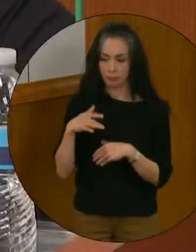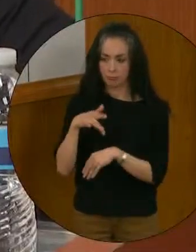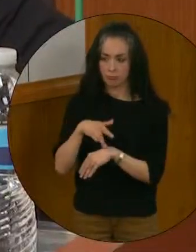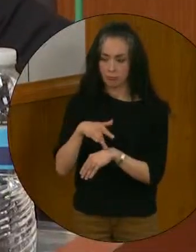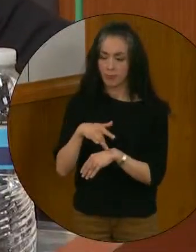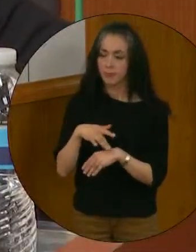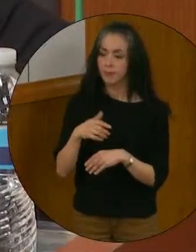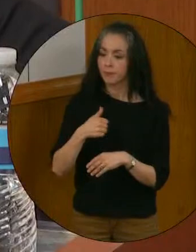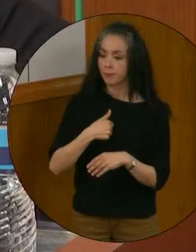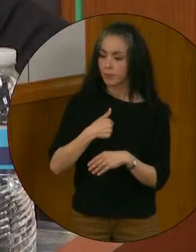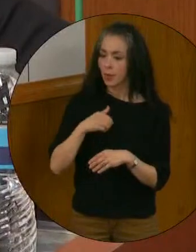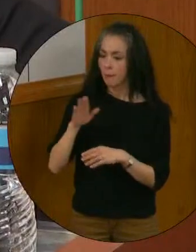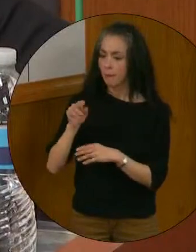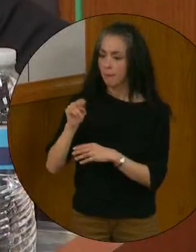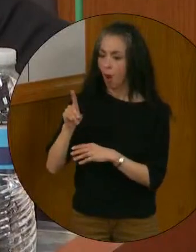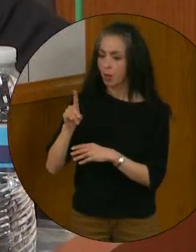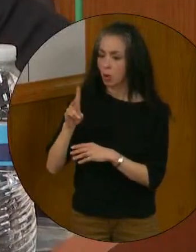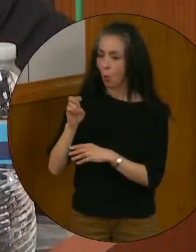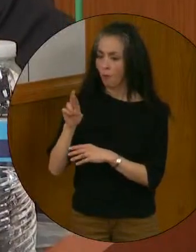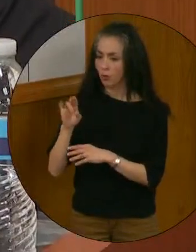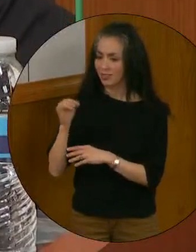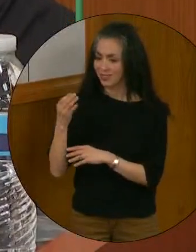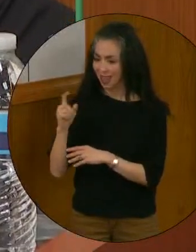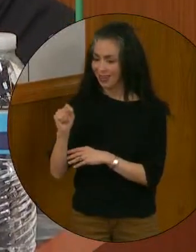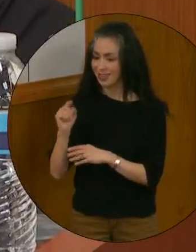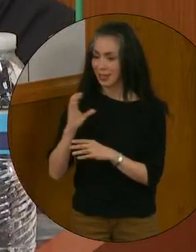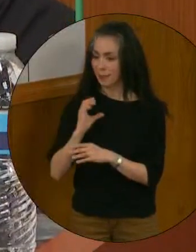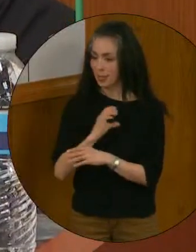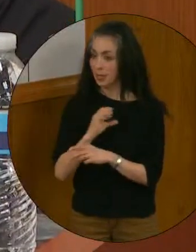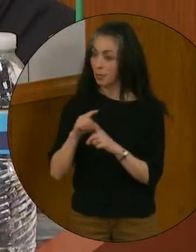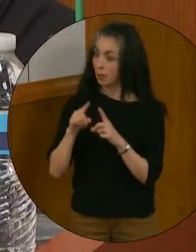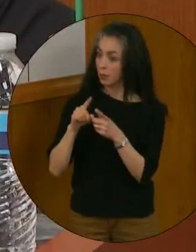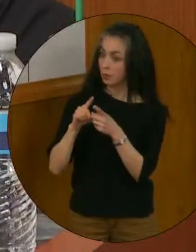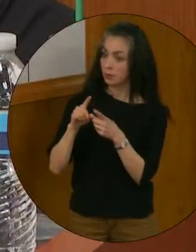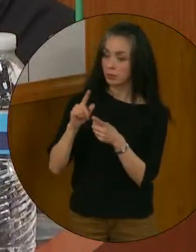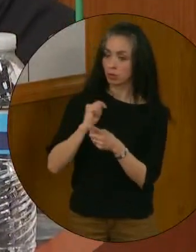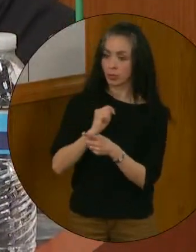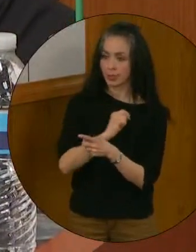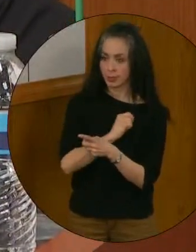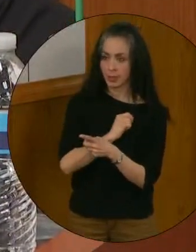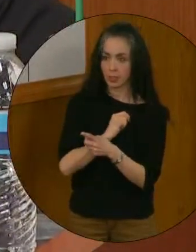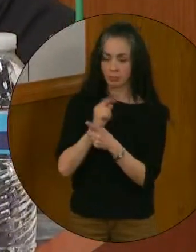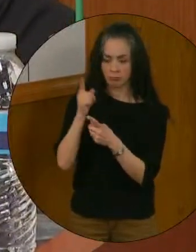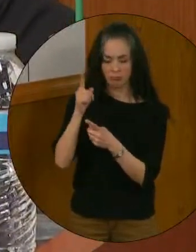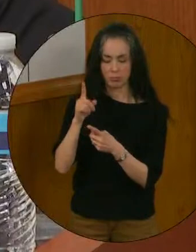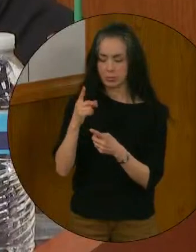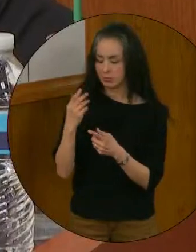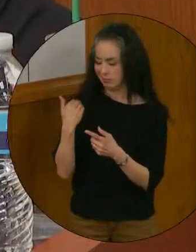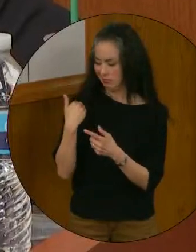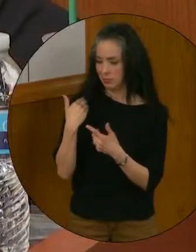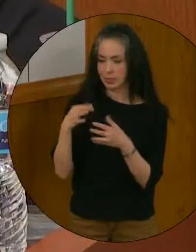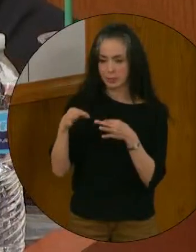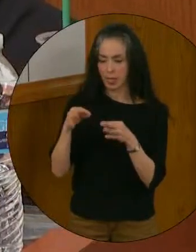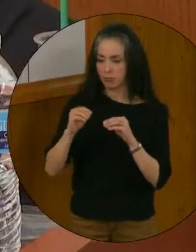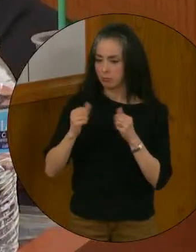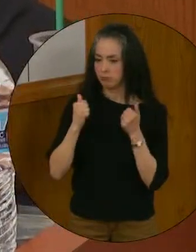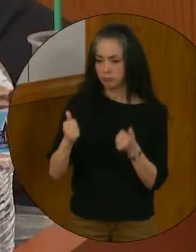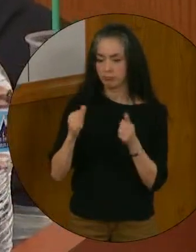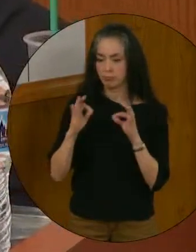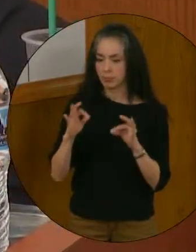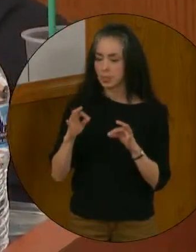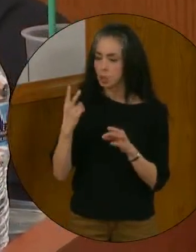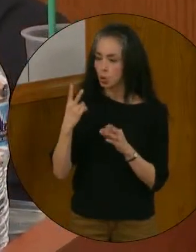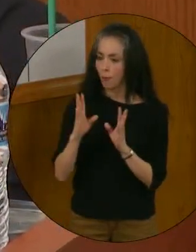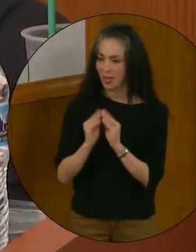do sit on the bond oversight committee now, so, but Trustee Guzman did a great job of explaining it. So I've had 2 meetings with